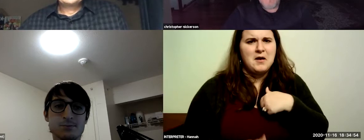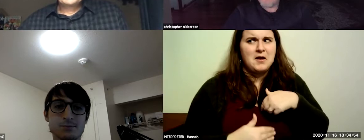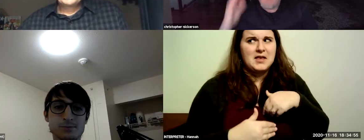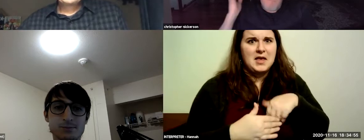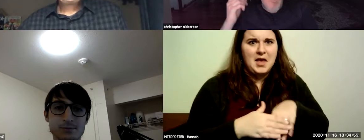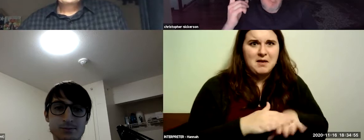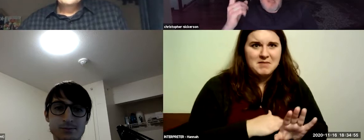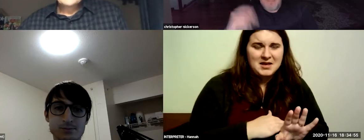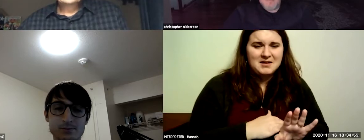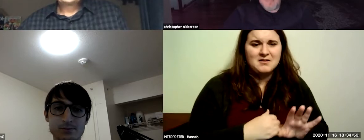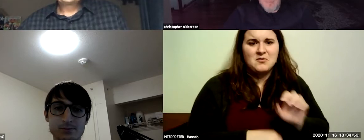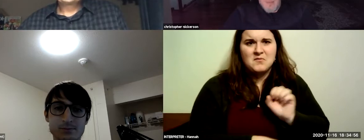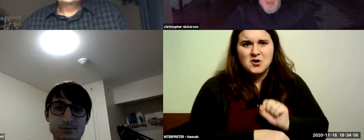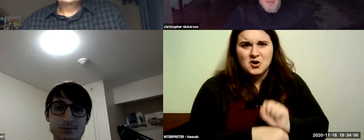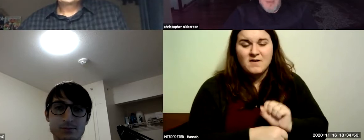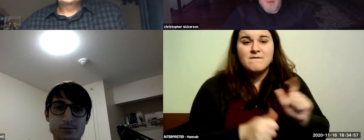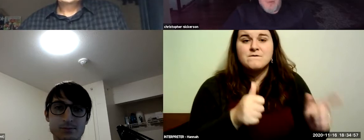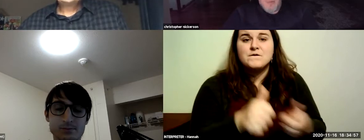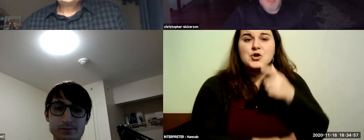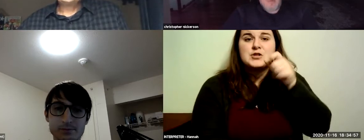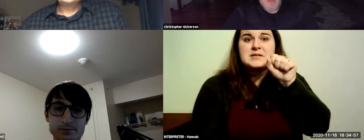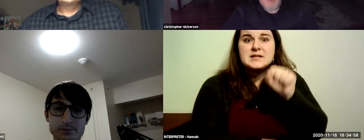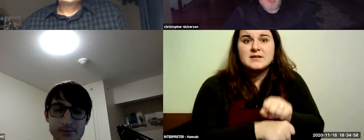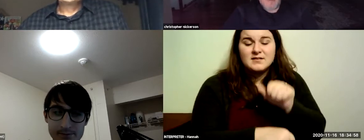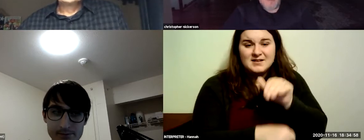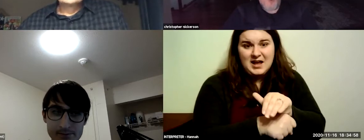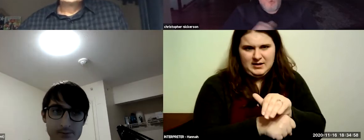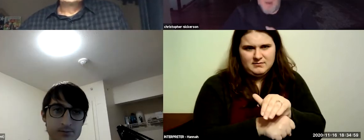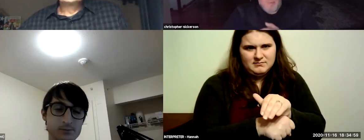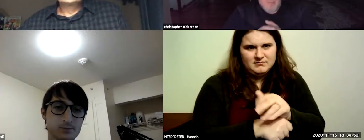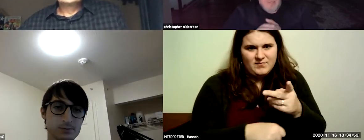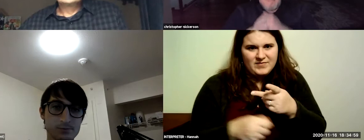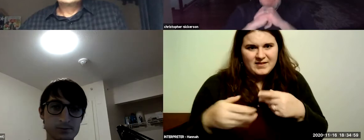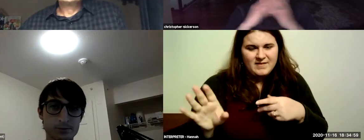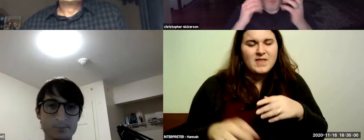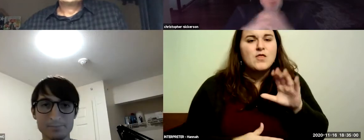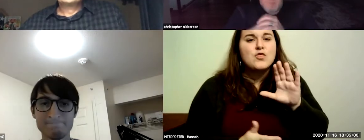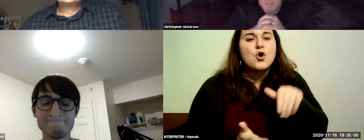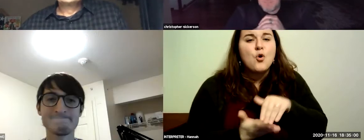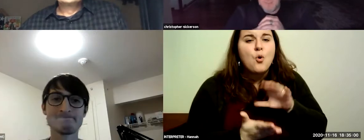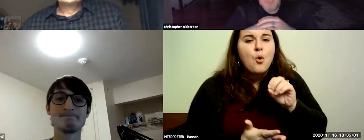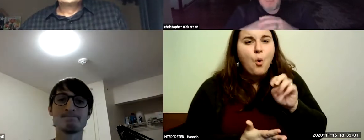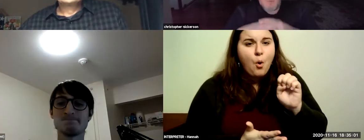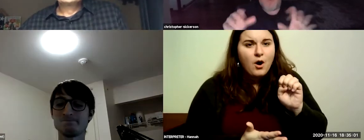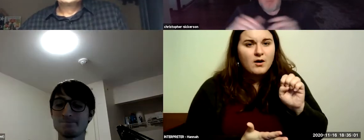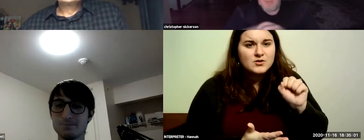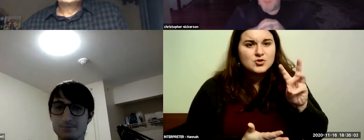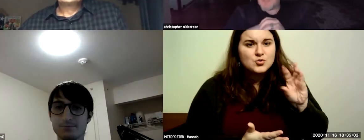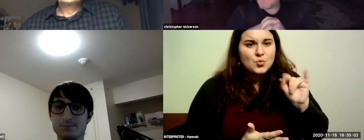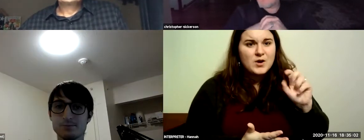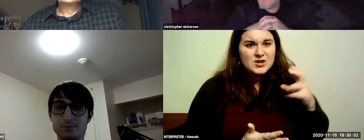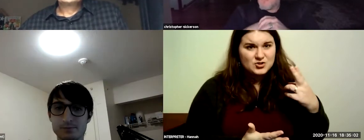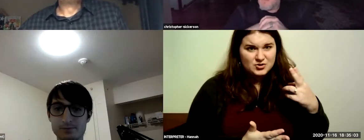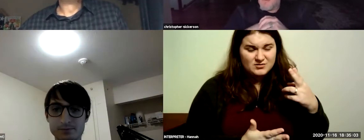course, first night that, you know, these two guys were gone, the core router went down. The core switch went down. This is old 3-comp